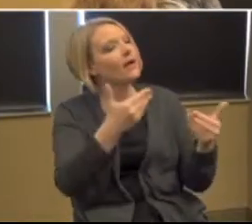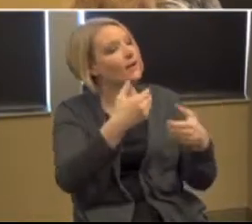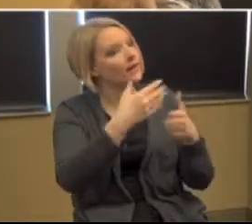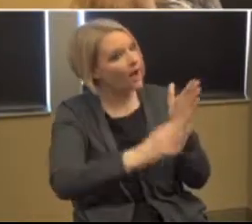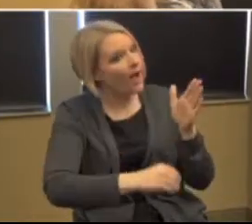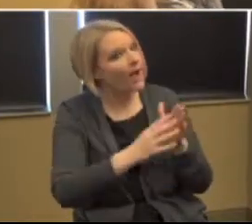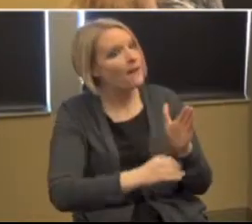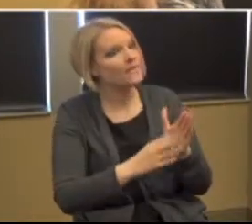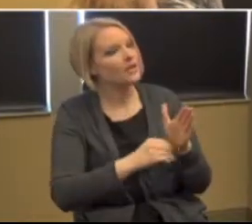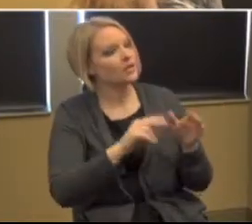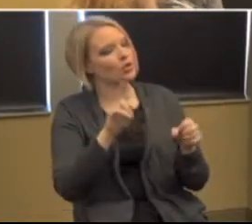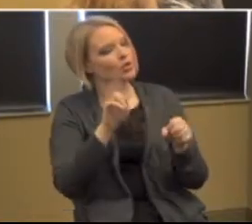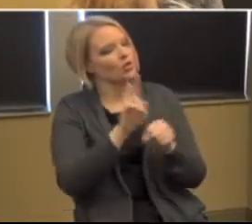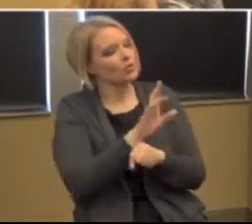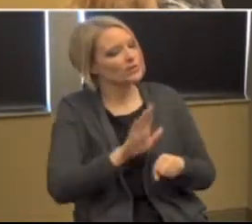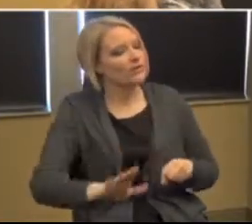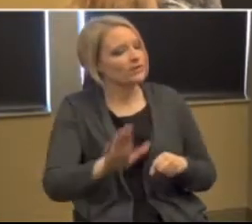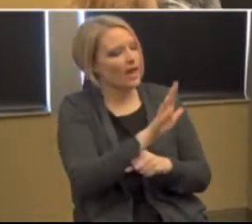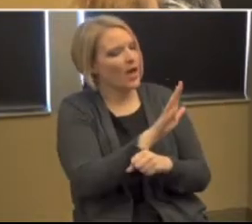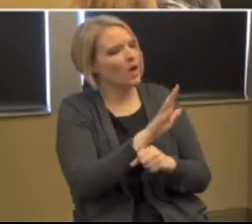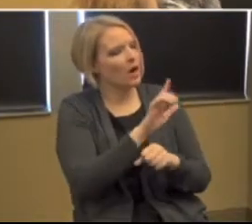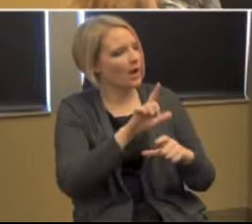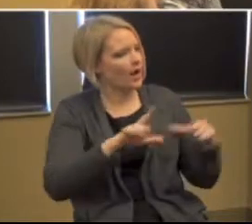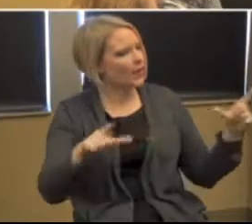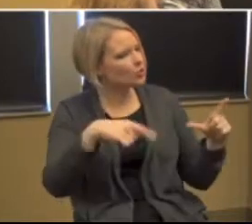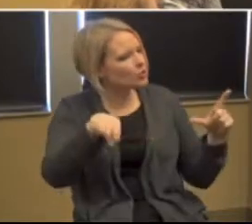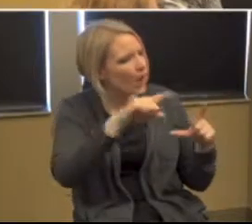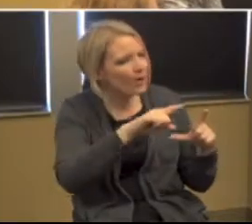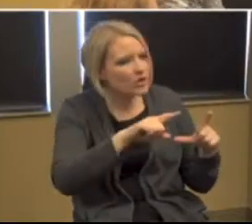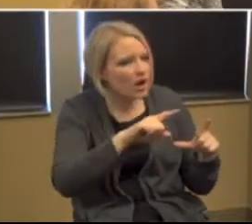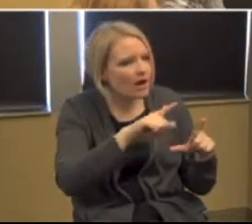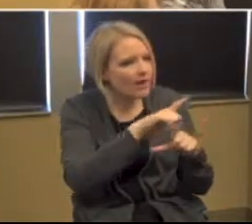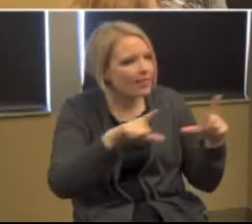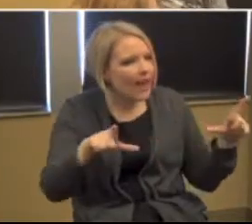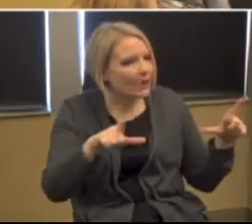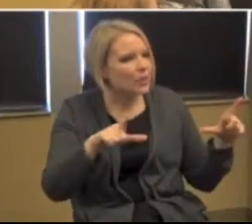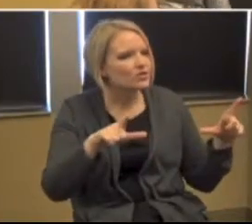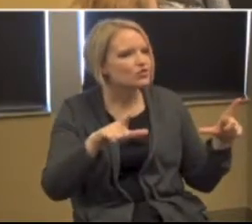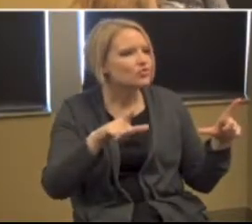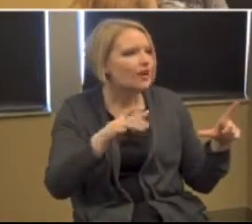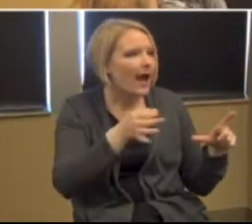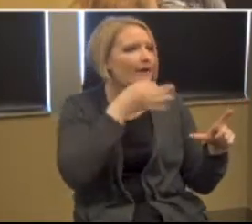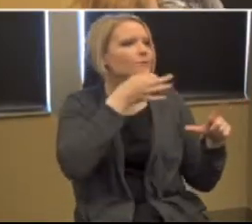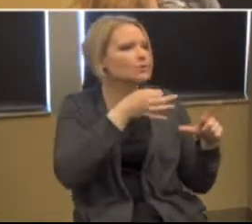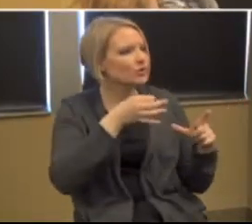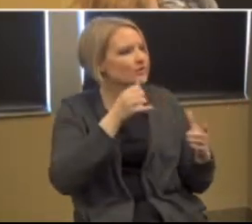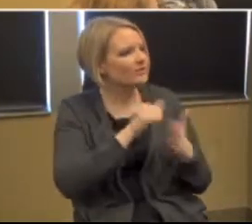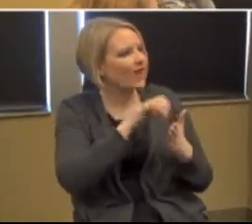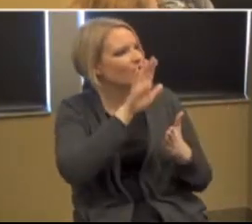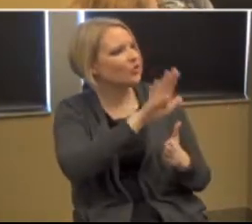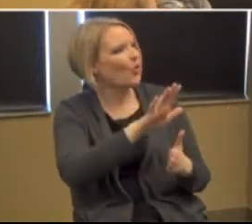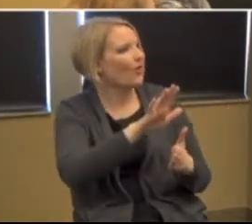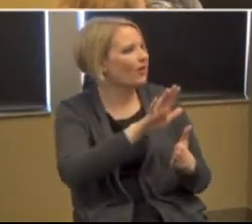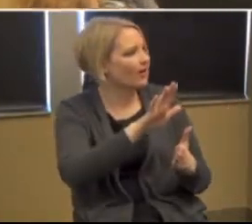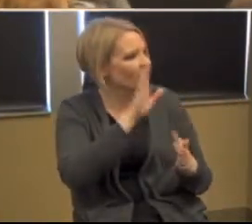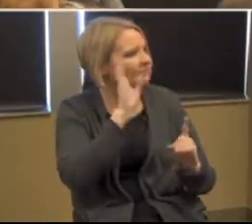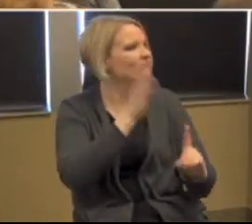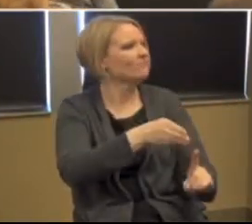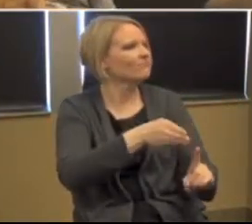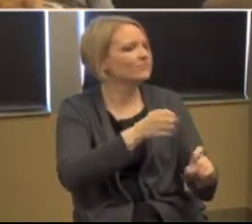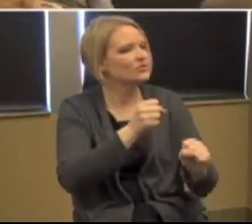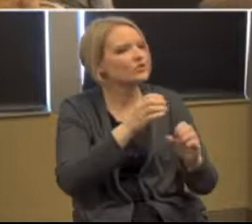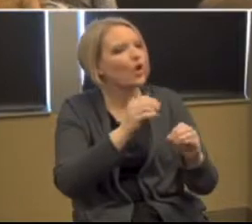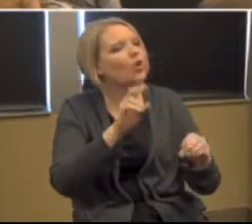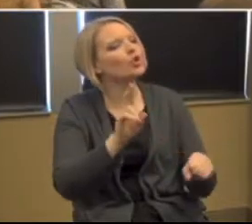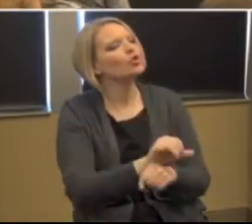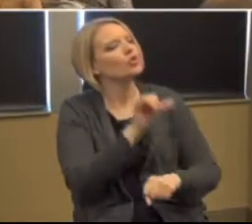the level of language. You guys are language experts. You're deaf educators. It's what you do. You're language experts. So hang your hat on